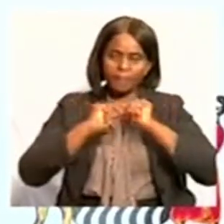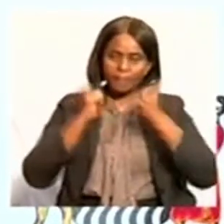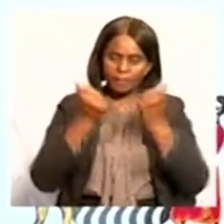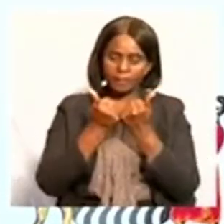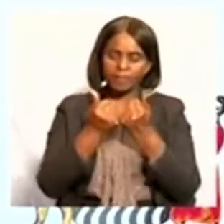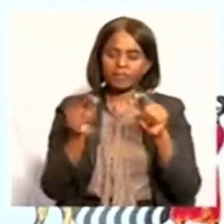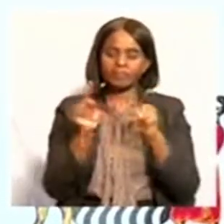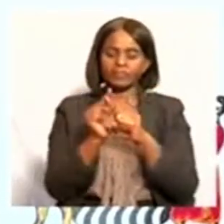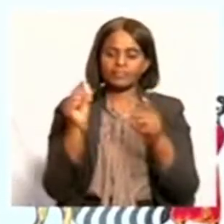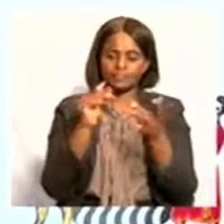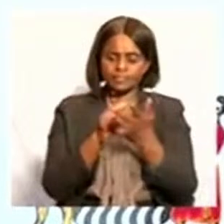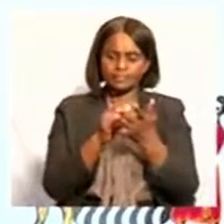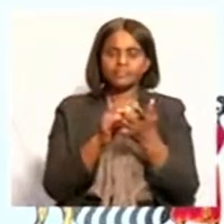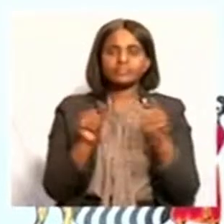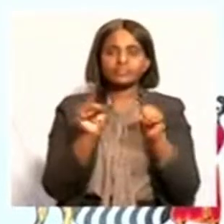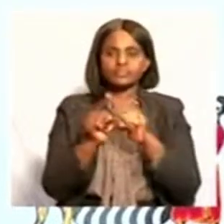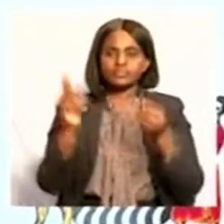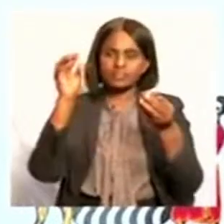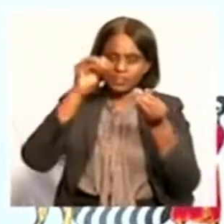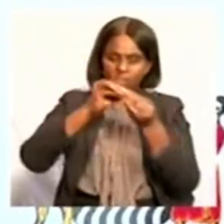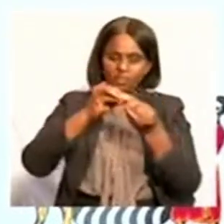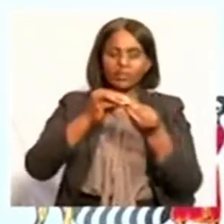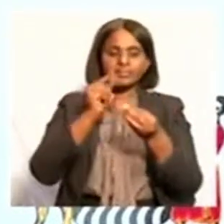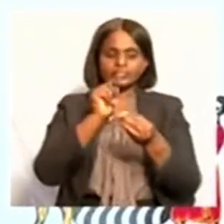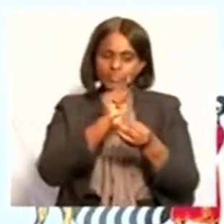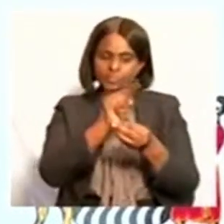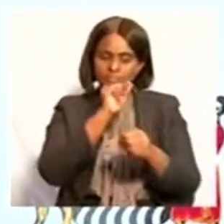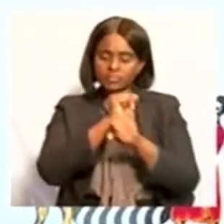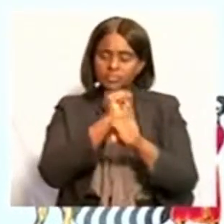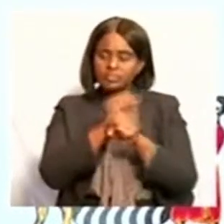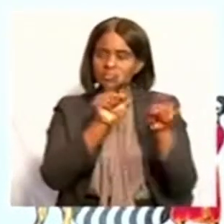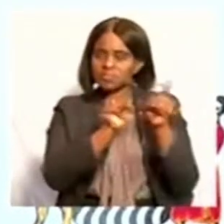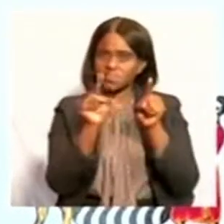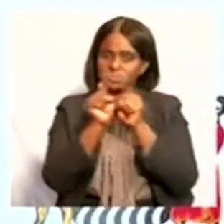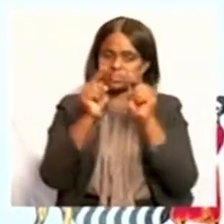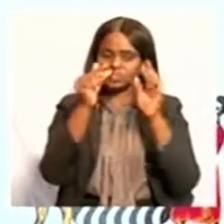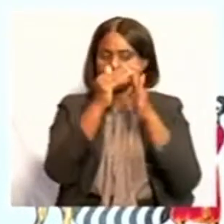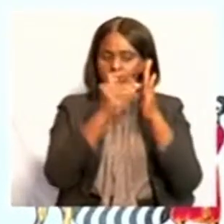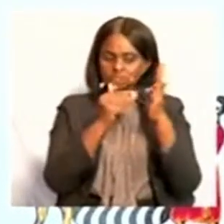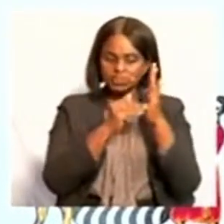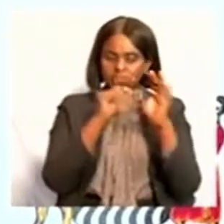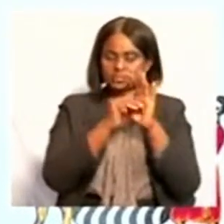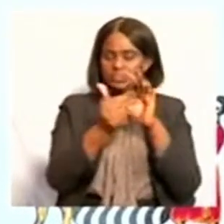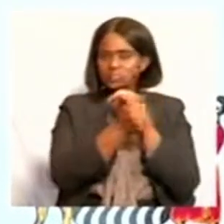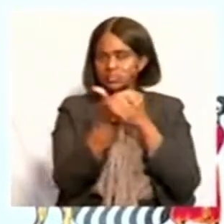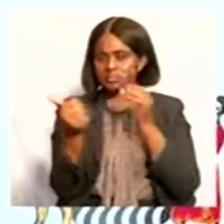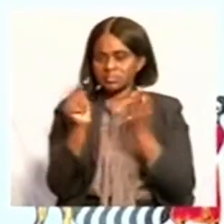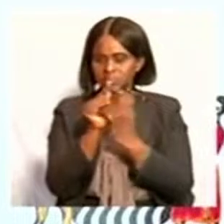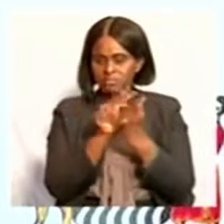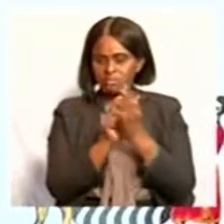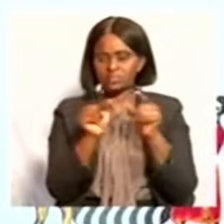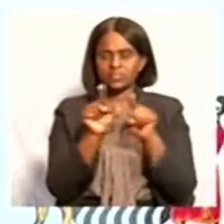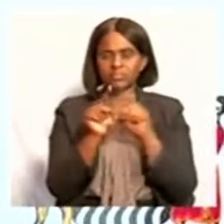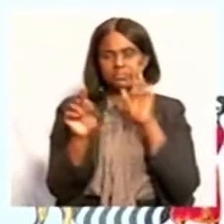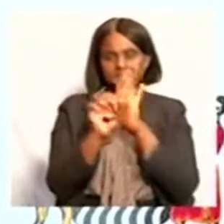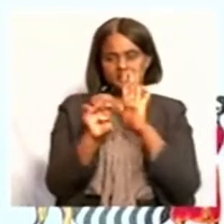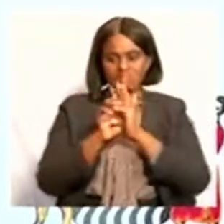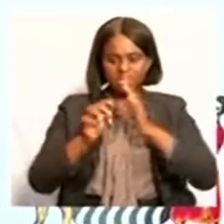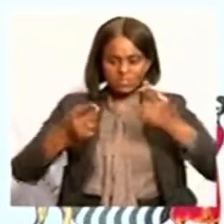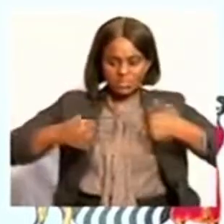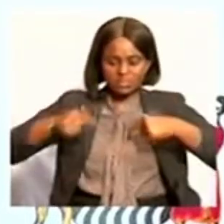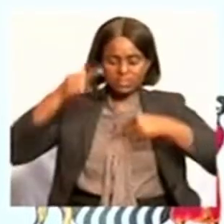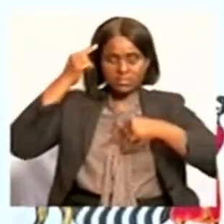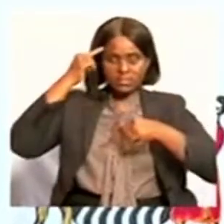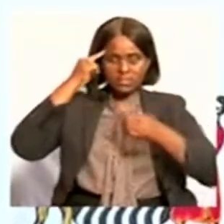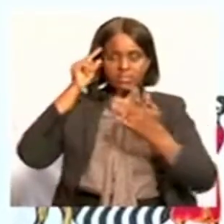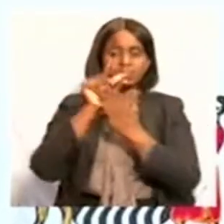And also to add that these functions are also stipulated in other laws, such as the Local Government